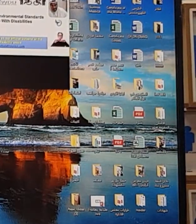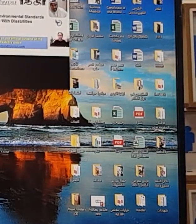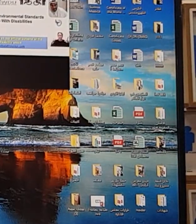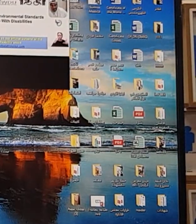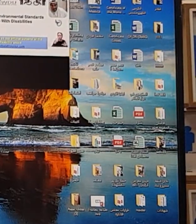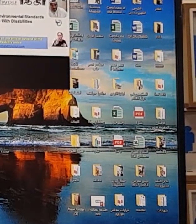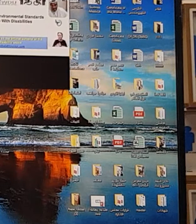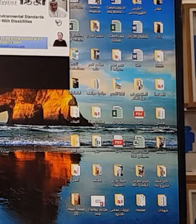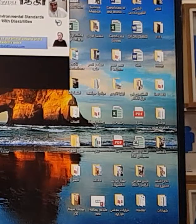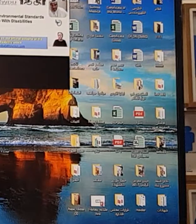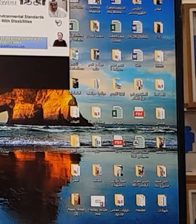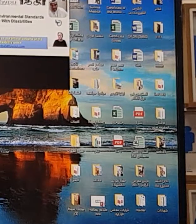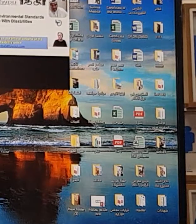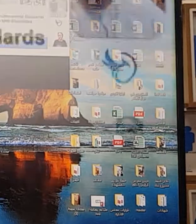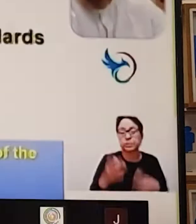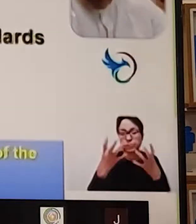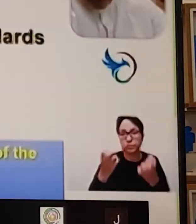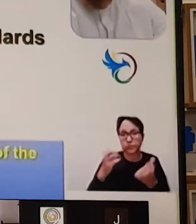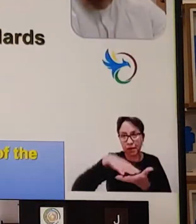It is not,